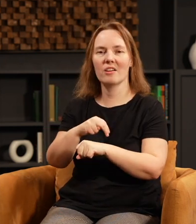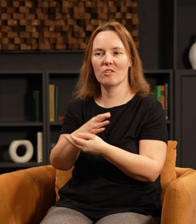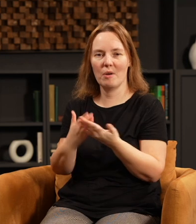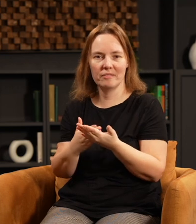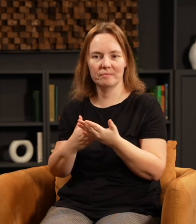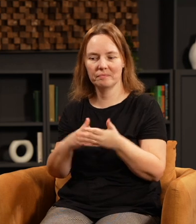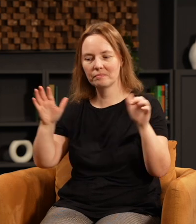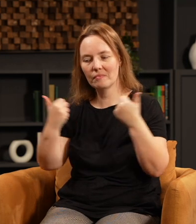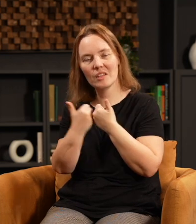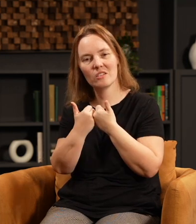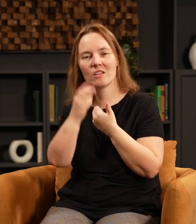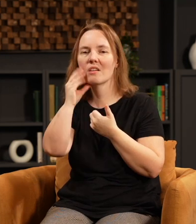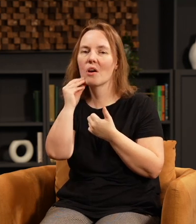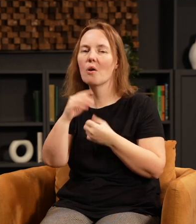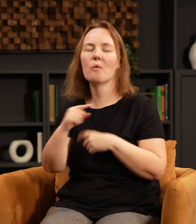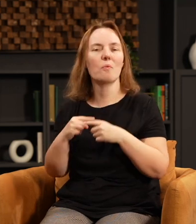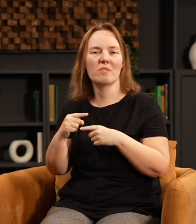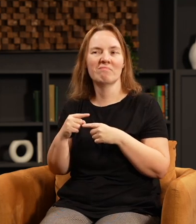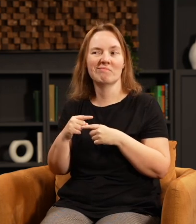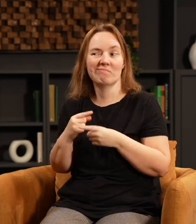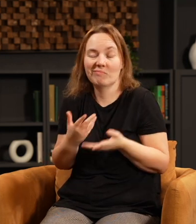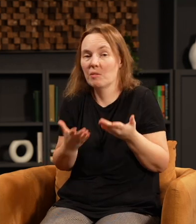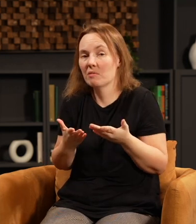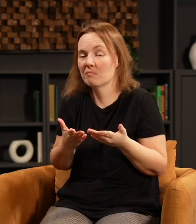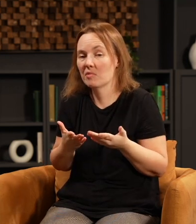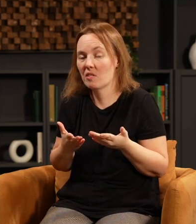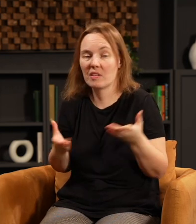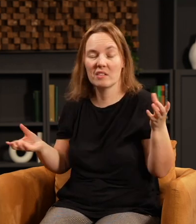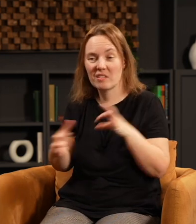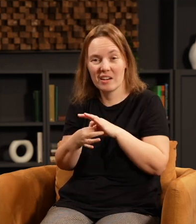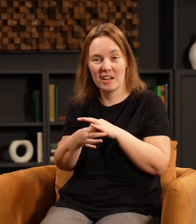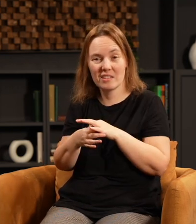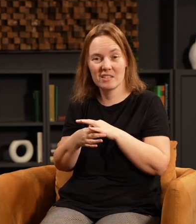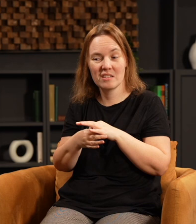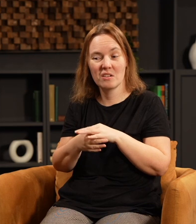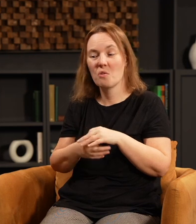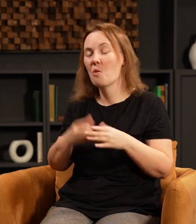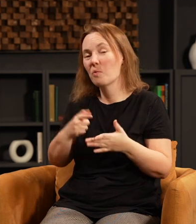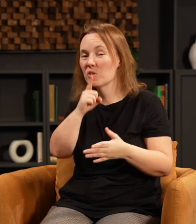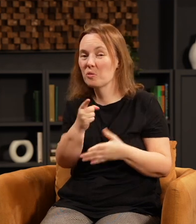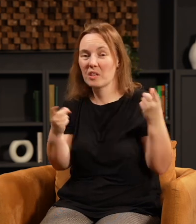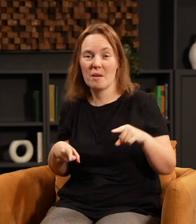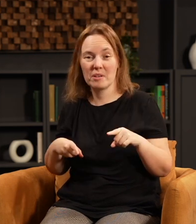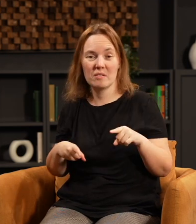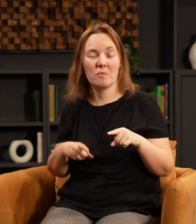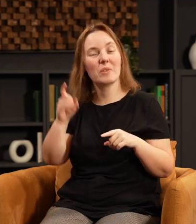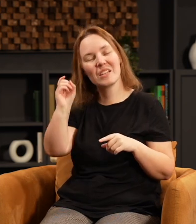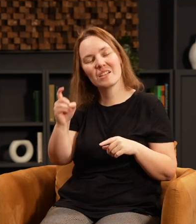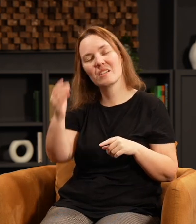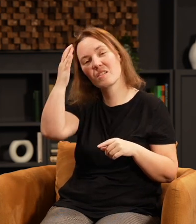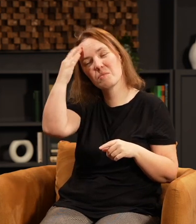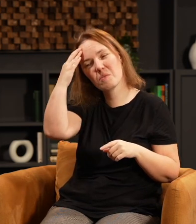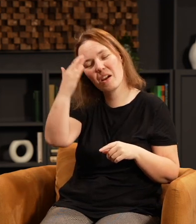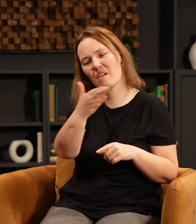experiences when they may have nothing to do with what is actually going on. So we have to be aware of that as the people of God. You see,